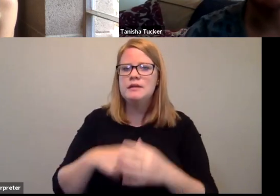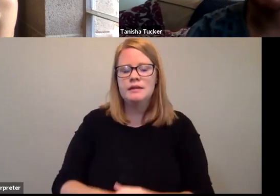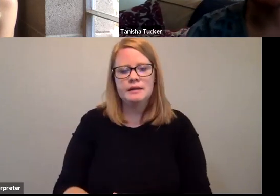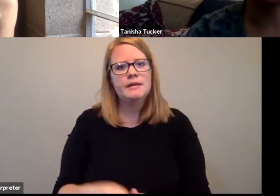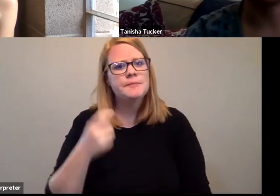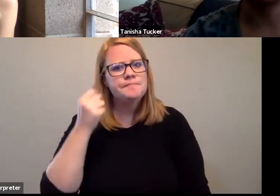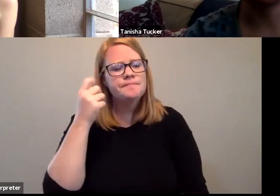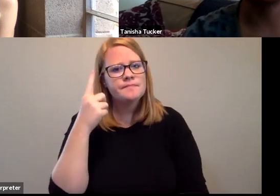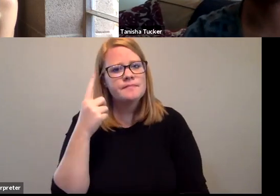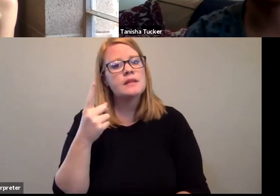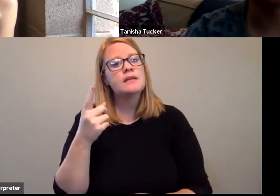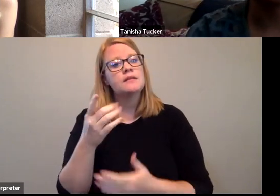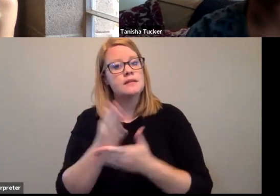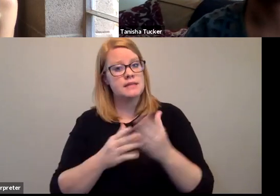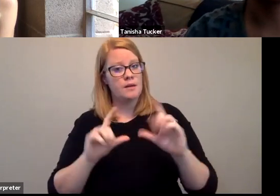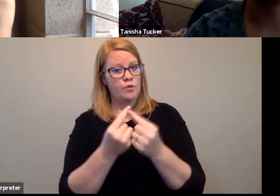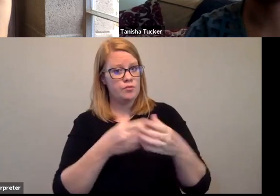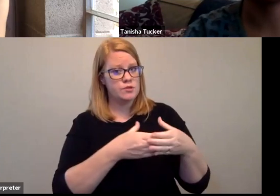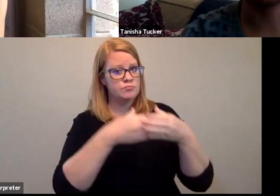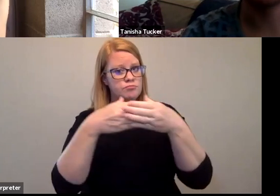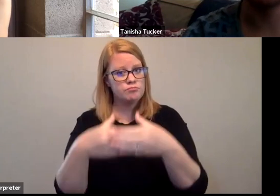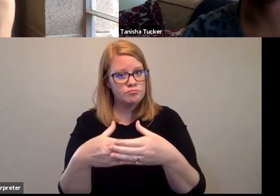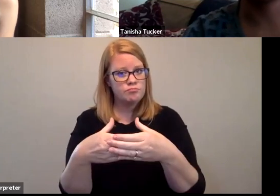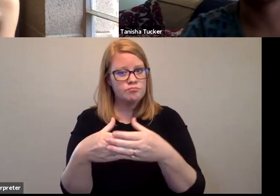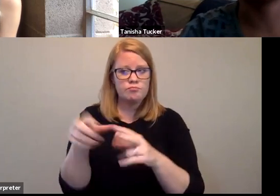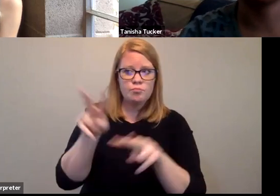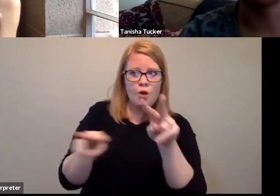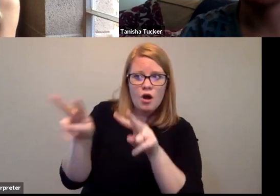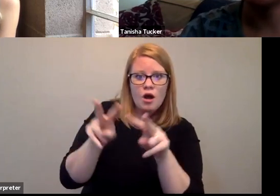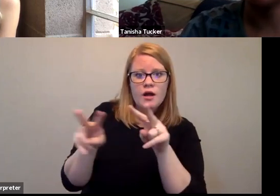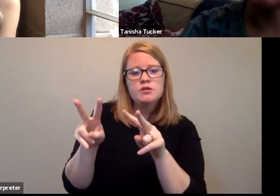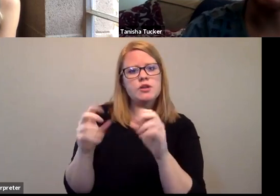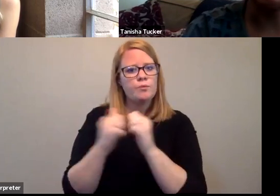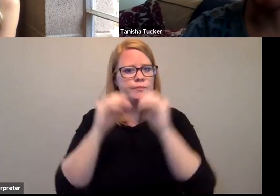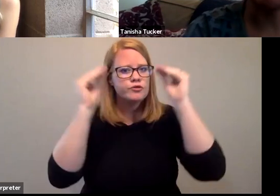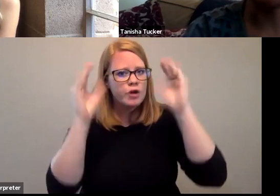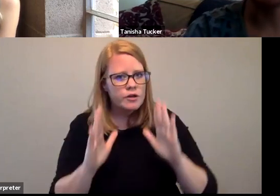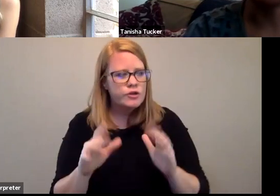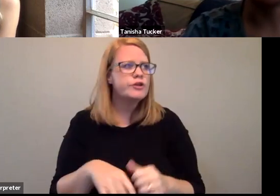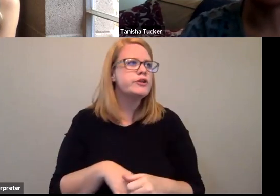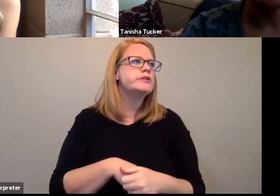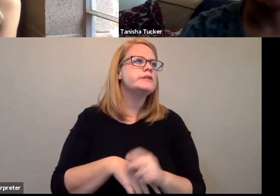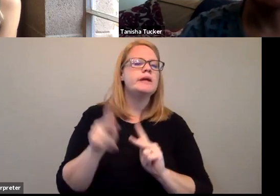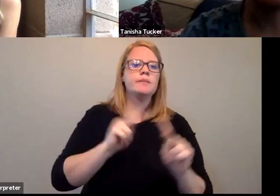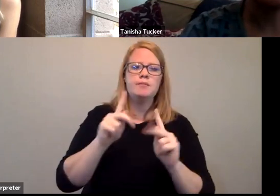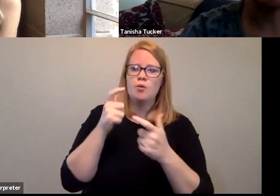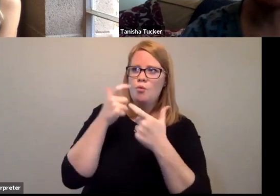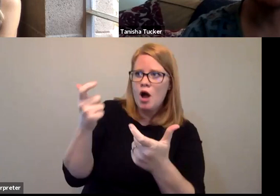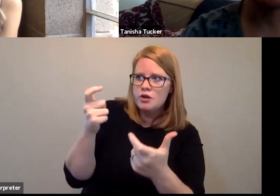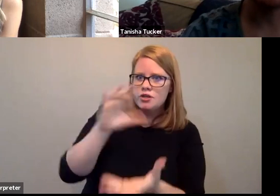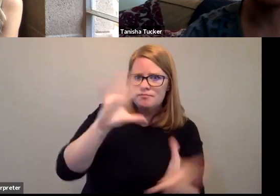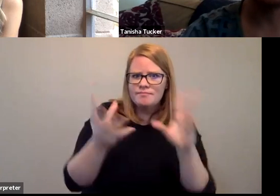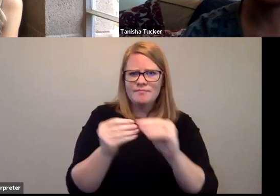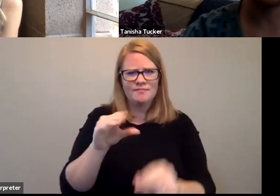30 plus, and, you know, with the instructors with us, you know, we can easily have 40, sometimes 50 people out there. So that's definitely